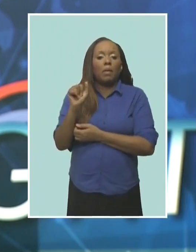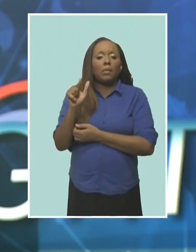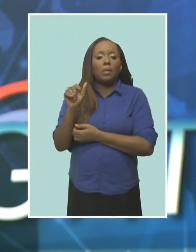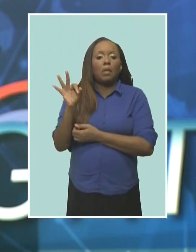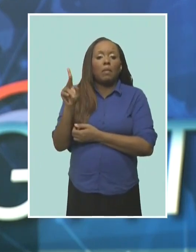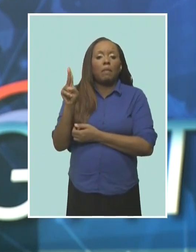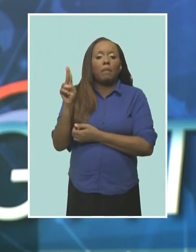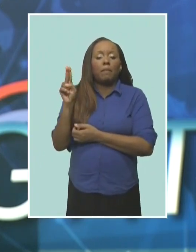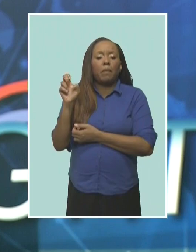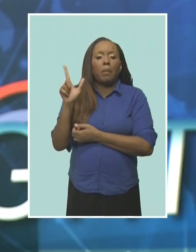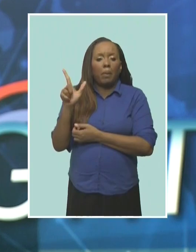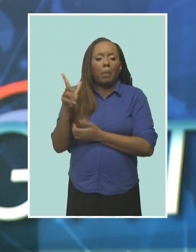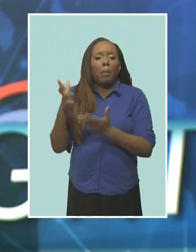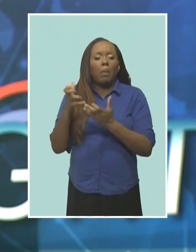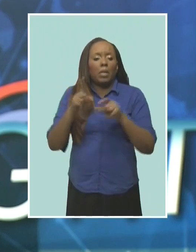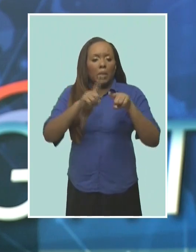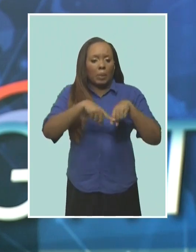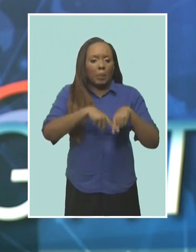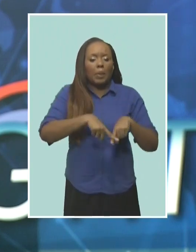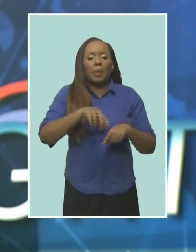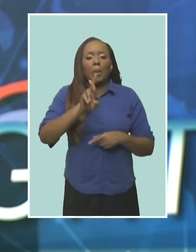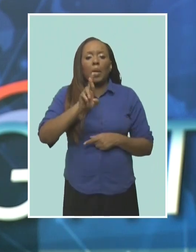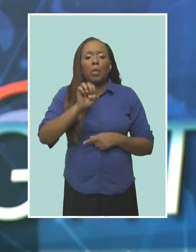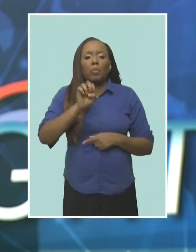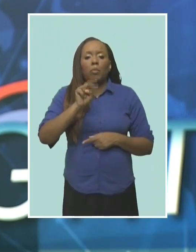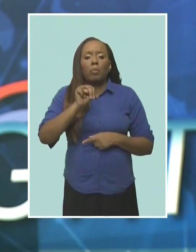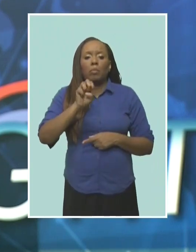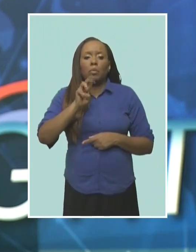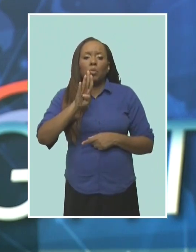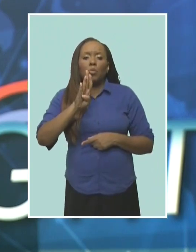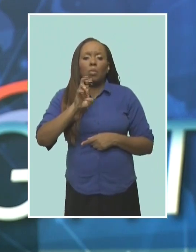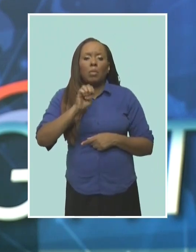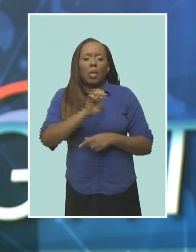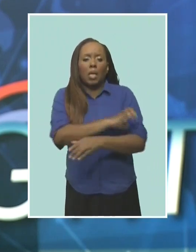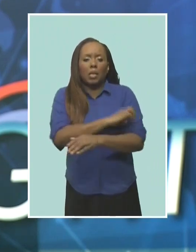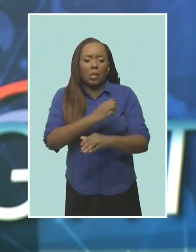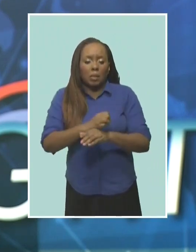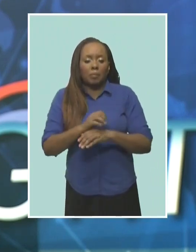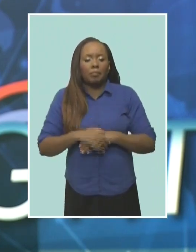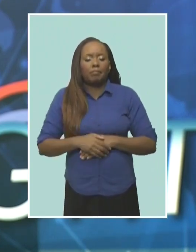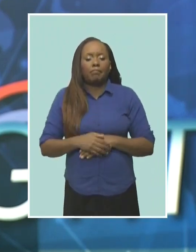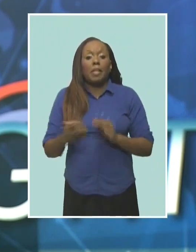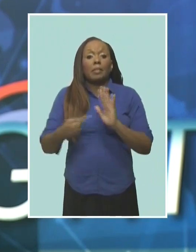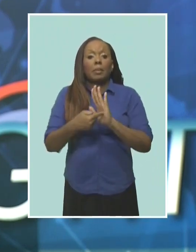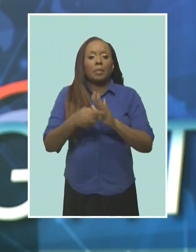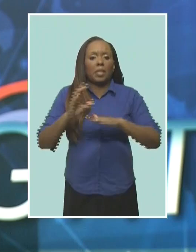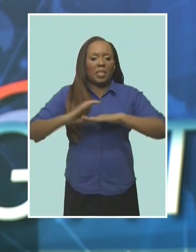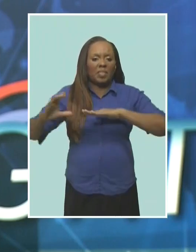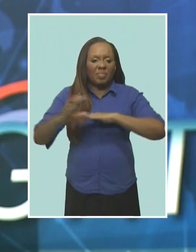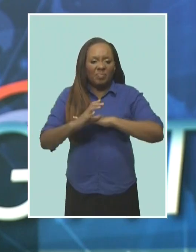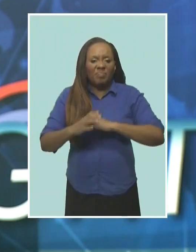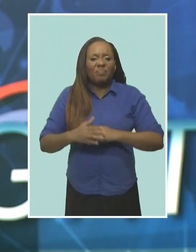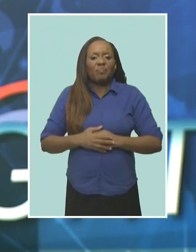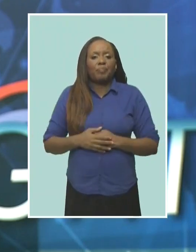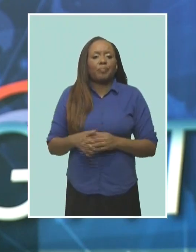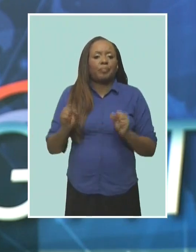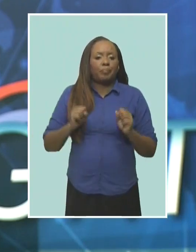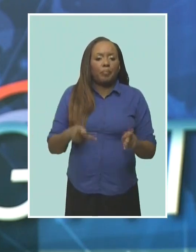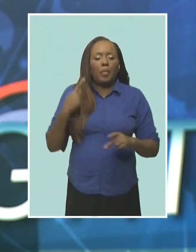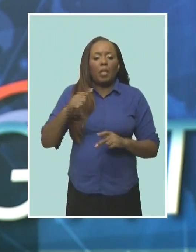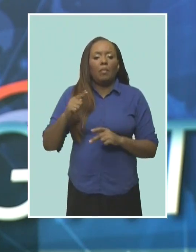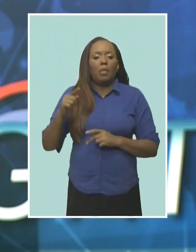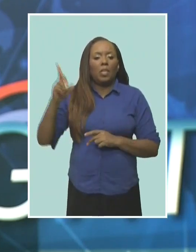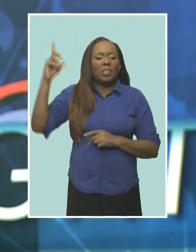energy. Citing the Caribbean as an example, she said opportunities exist for significant capacity in solar, wind,